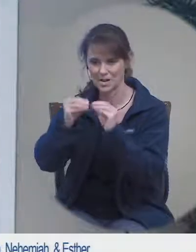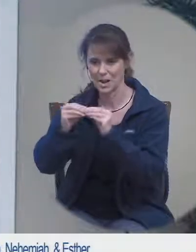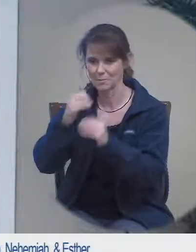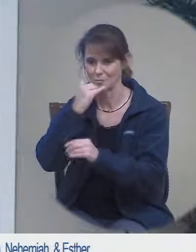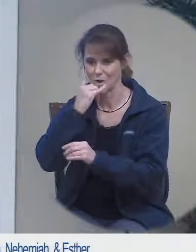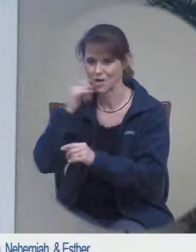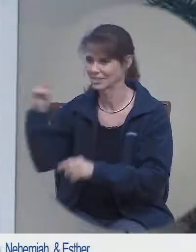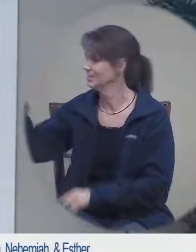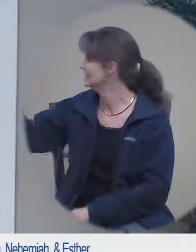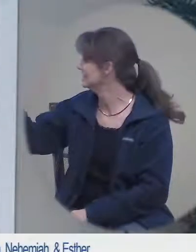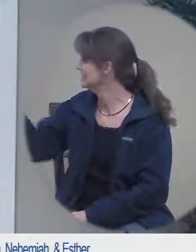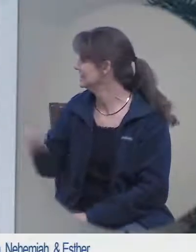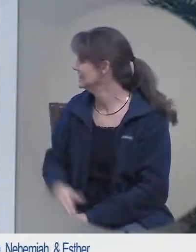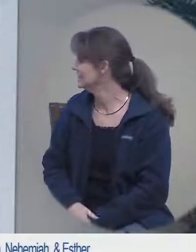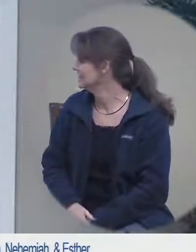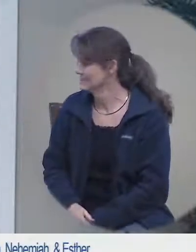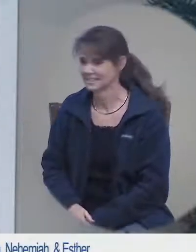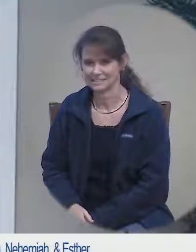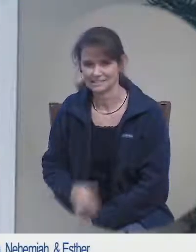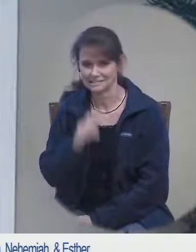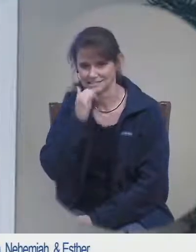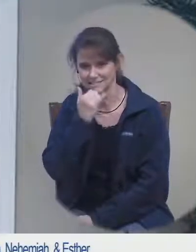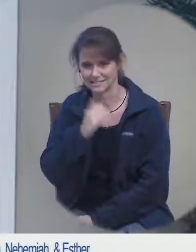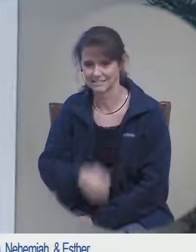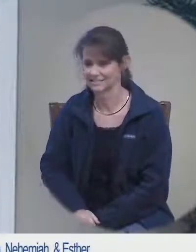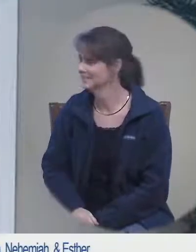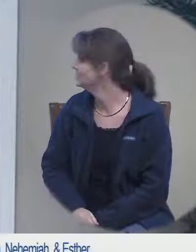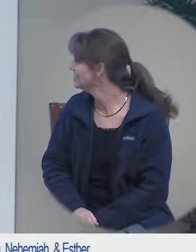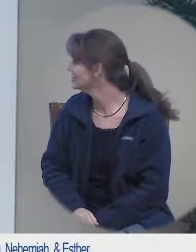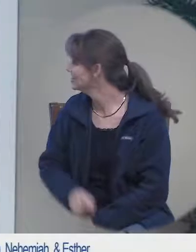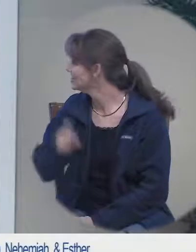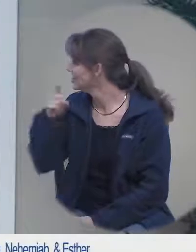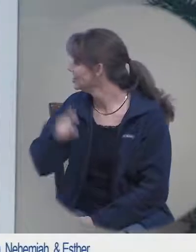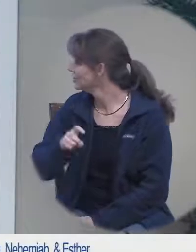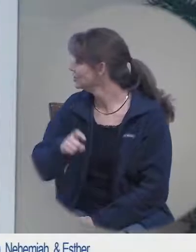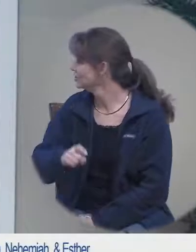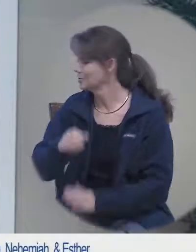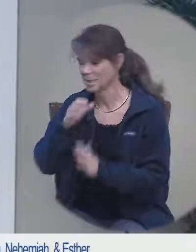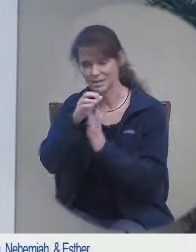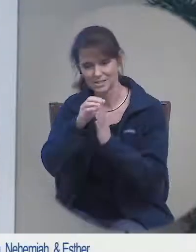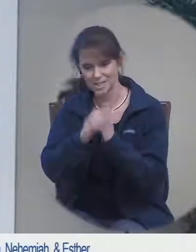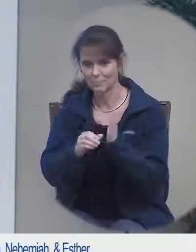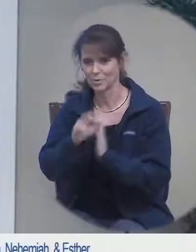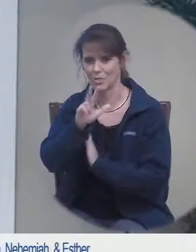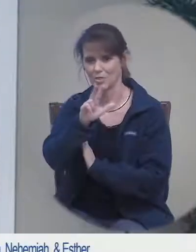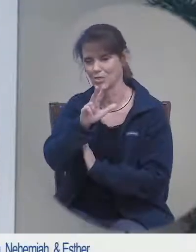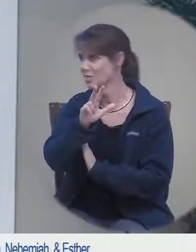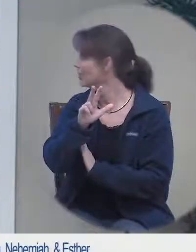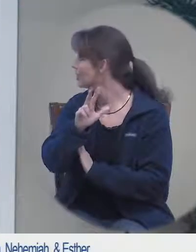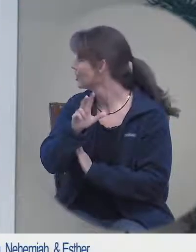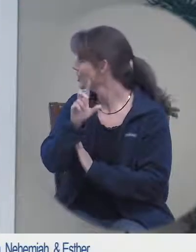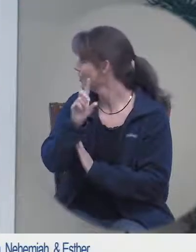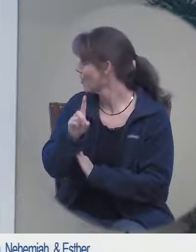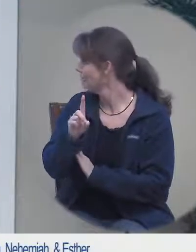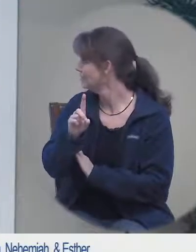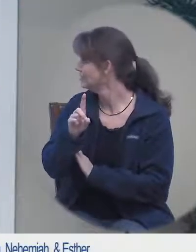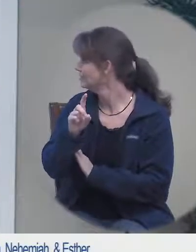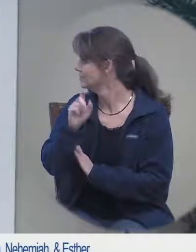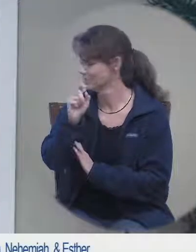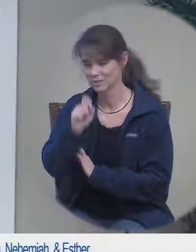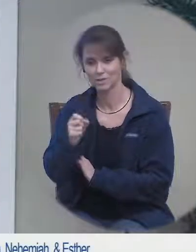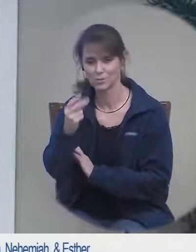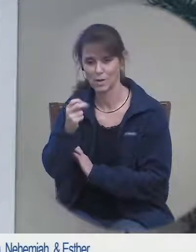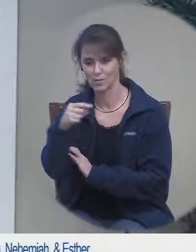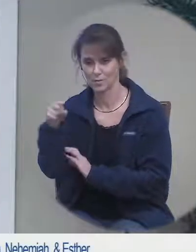comments, is in this chapter, chapter 12, King David has been mentioned 5